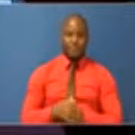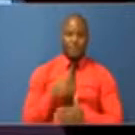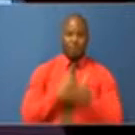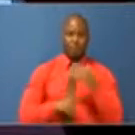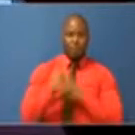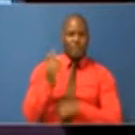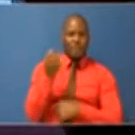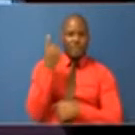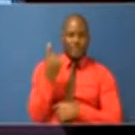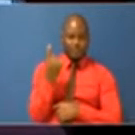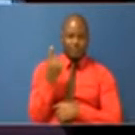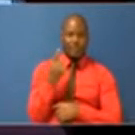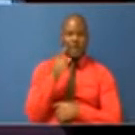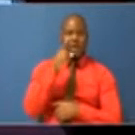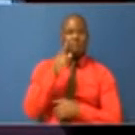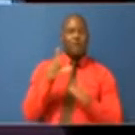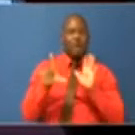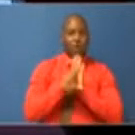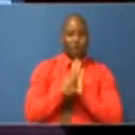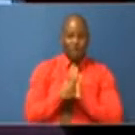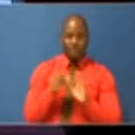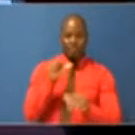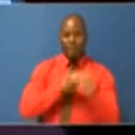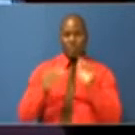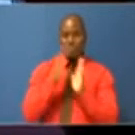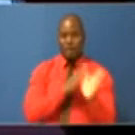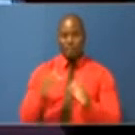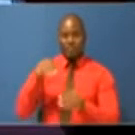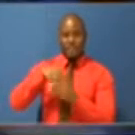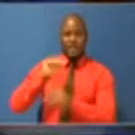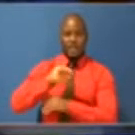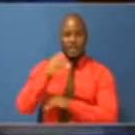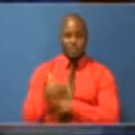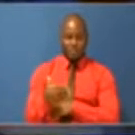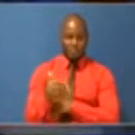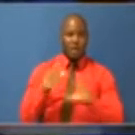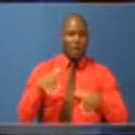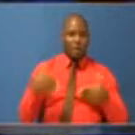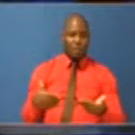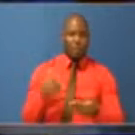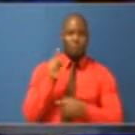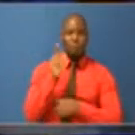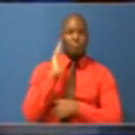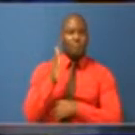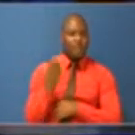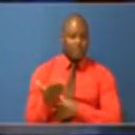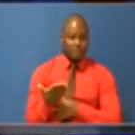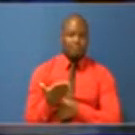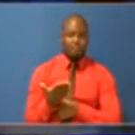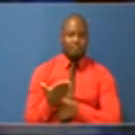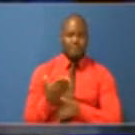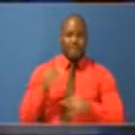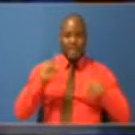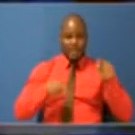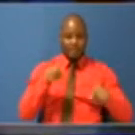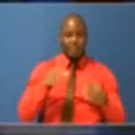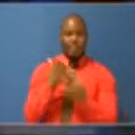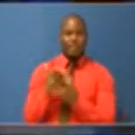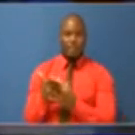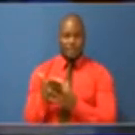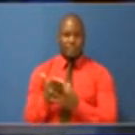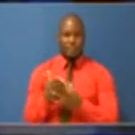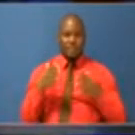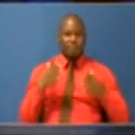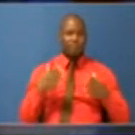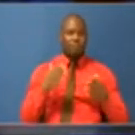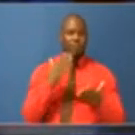understanding of the laws that regard planning in the city and how would you differentiate between